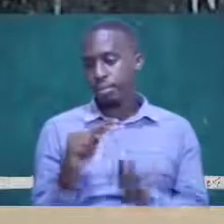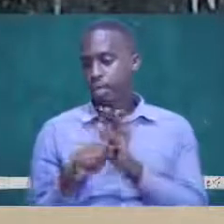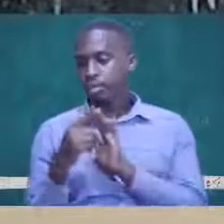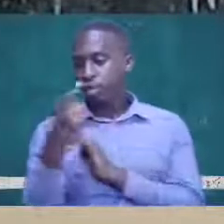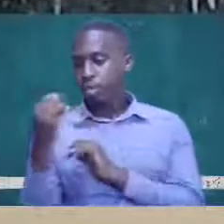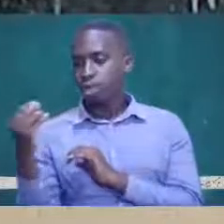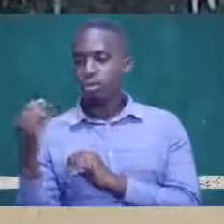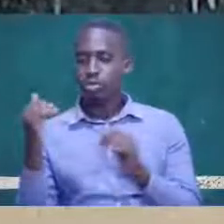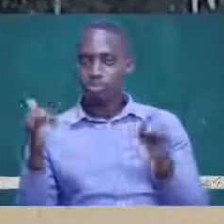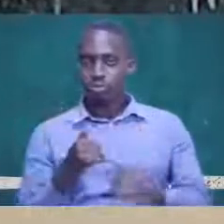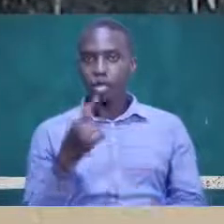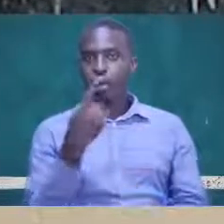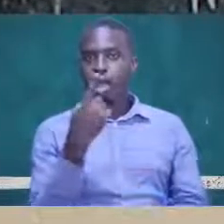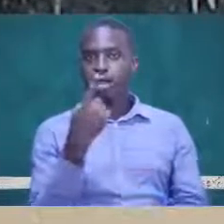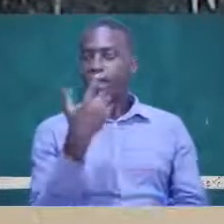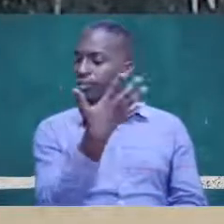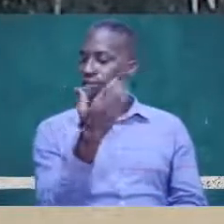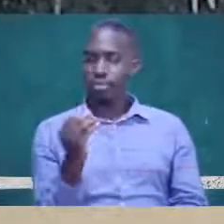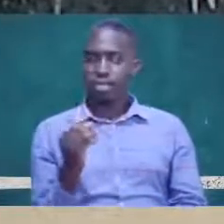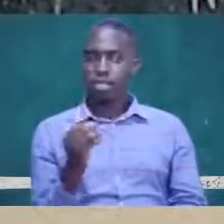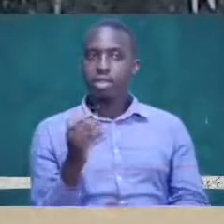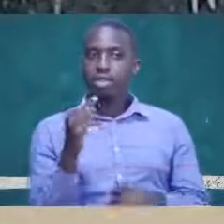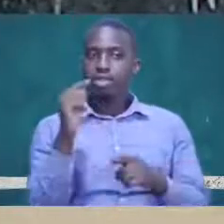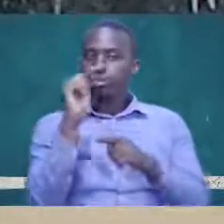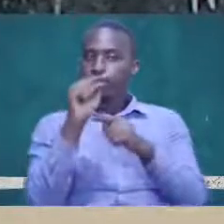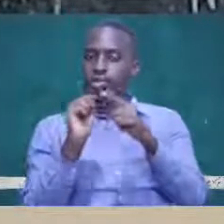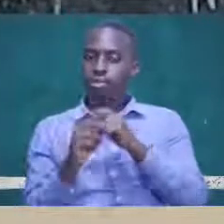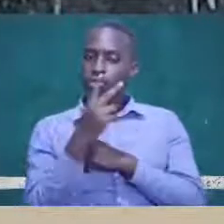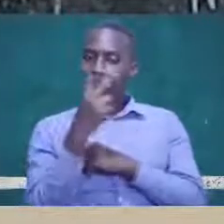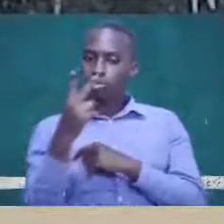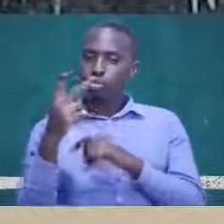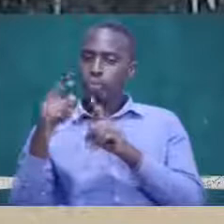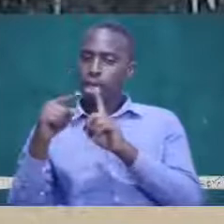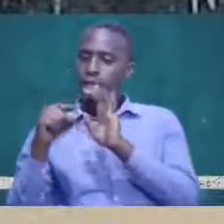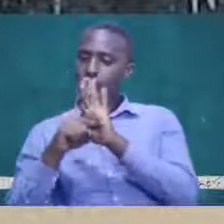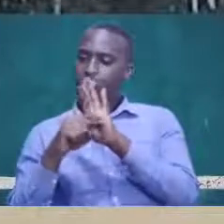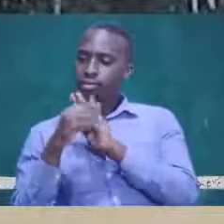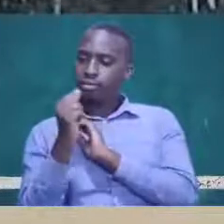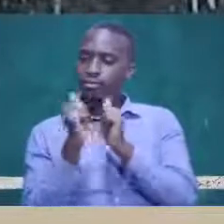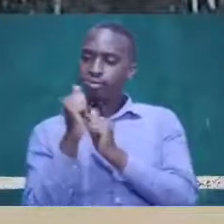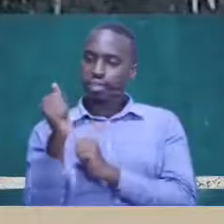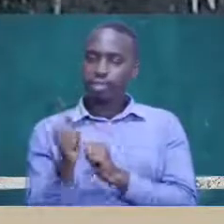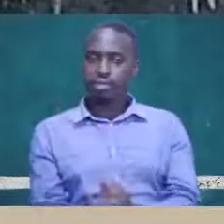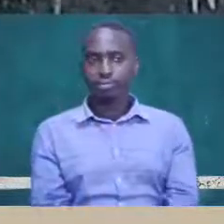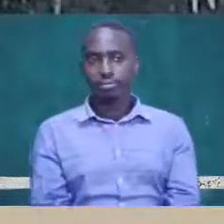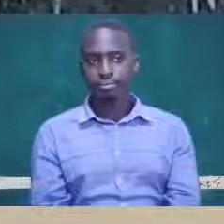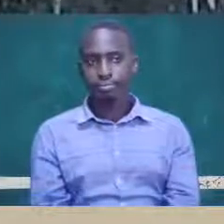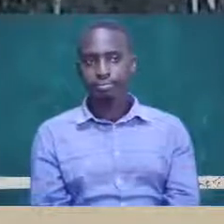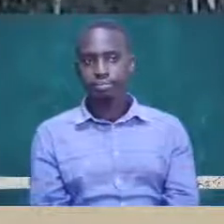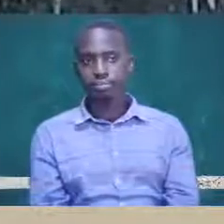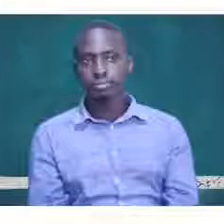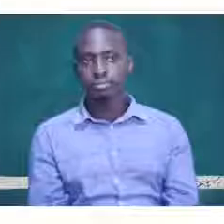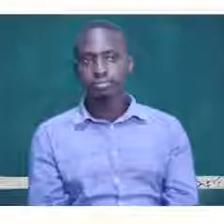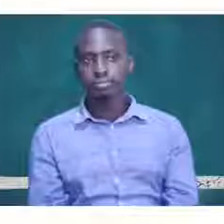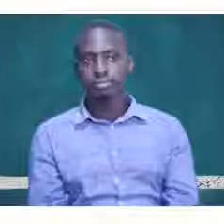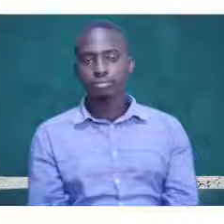us 50. Divided by 22 minus 15. 22 minus 15, if you